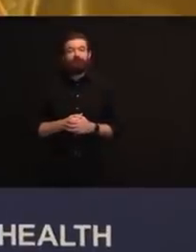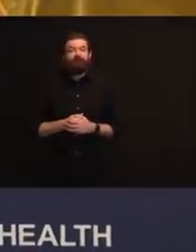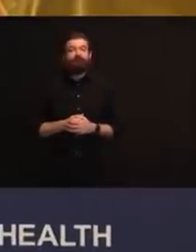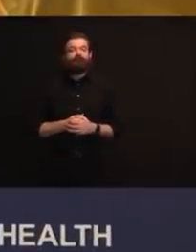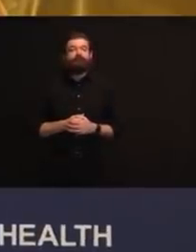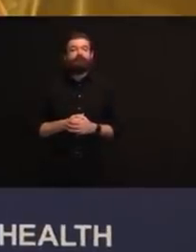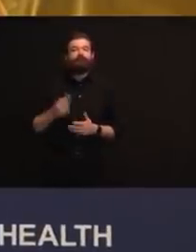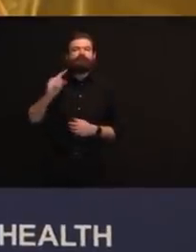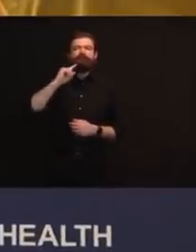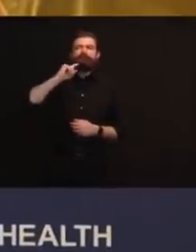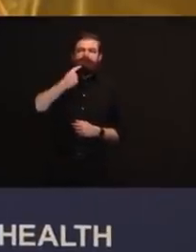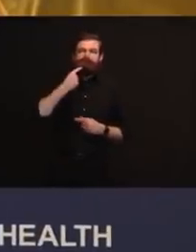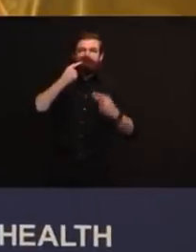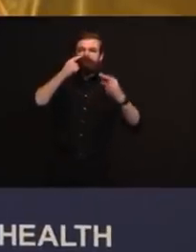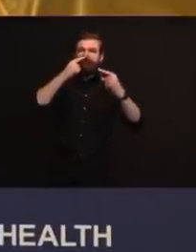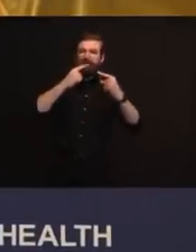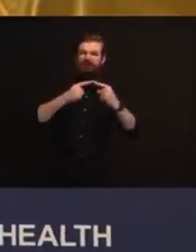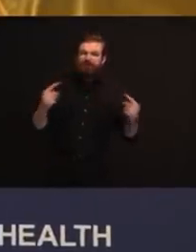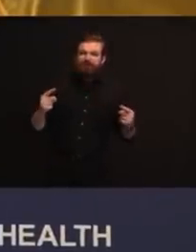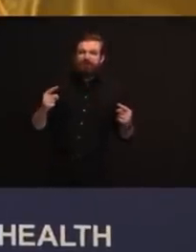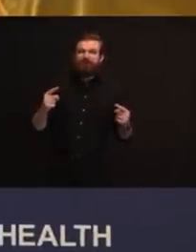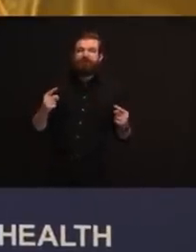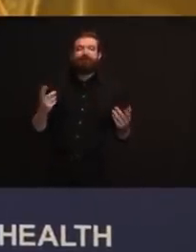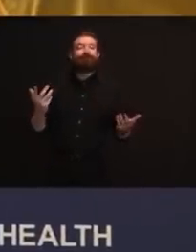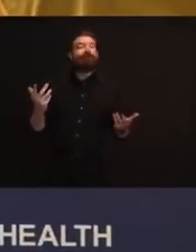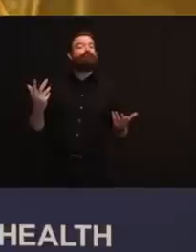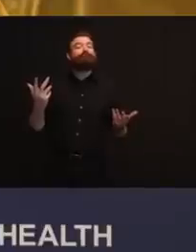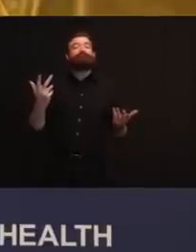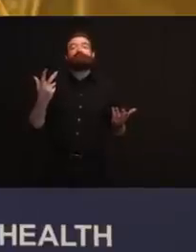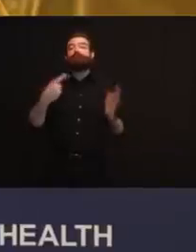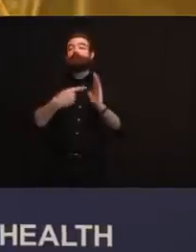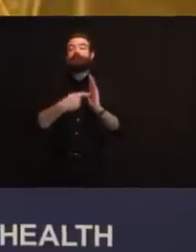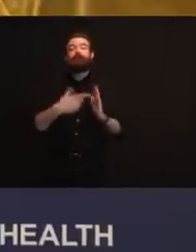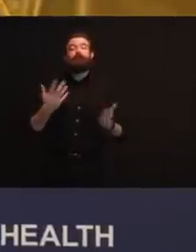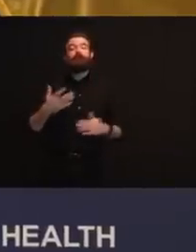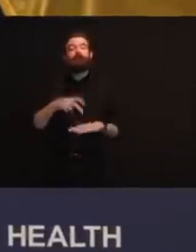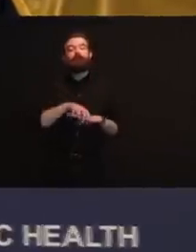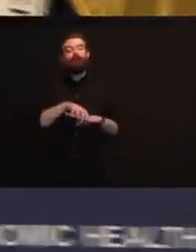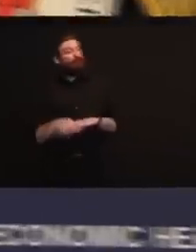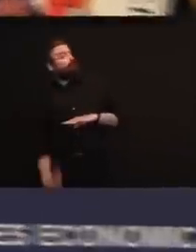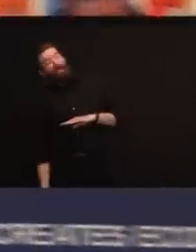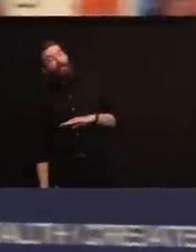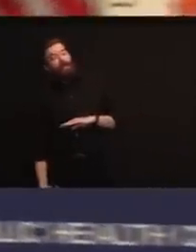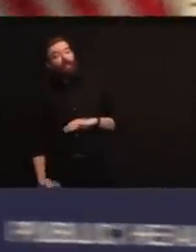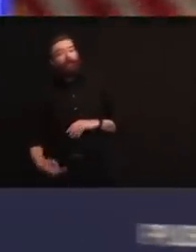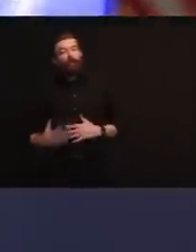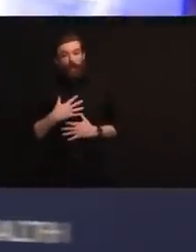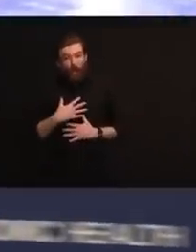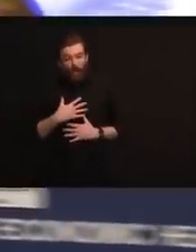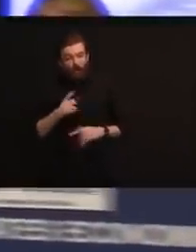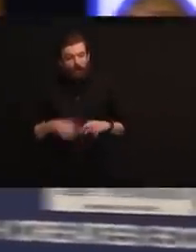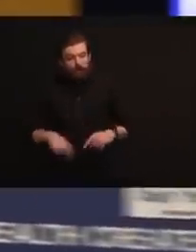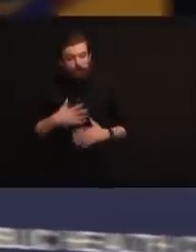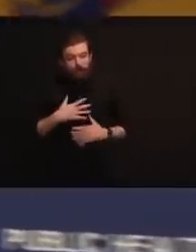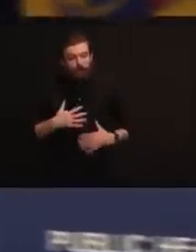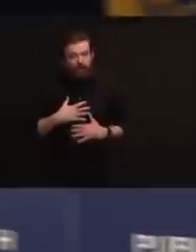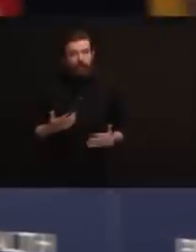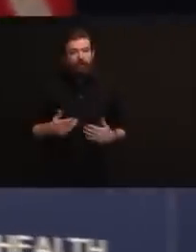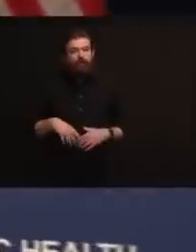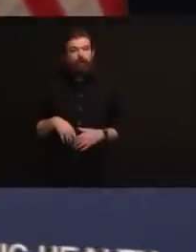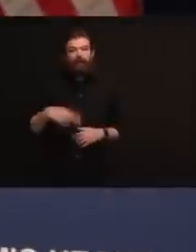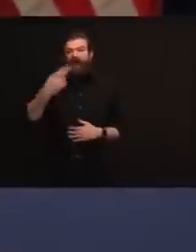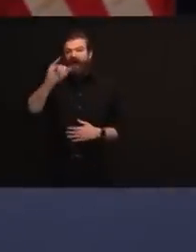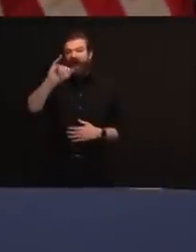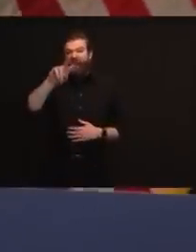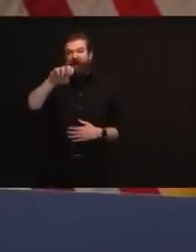pressure drop, Okay. tightening, where you can't breathe. If you developed, hives or, swelling throughout your